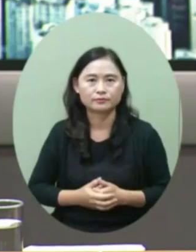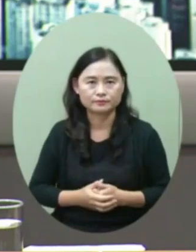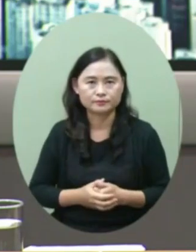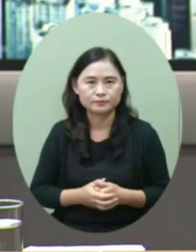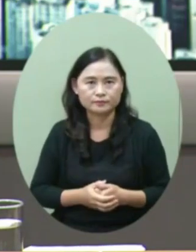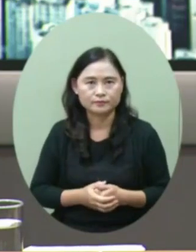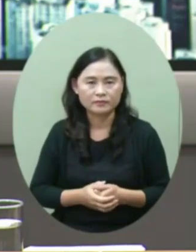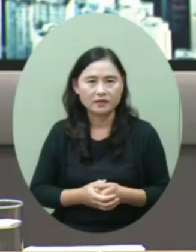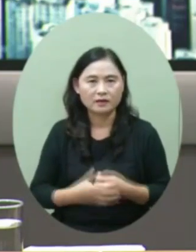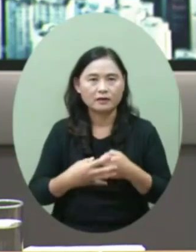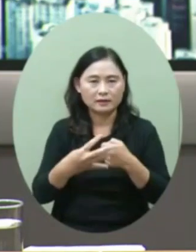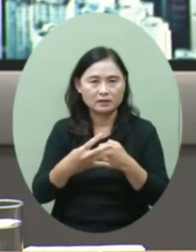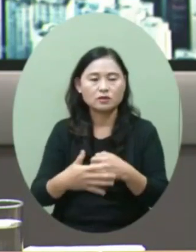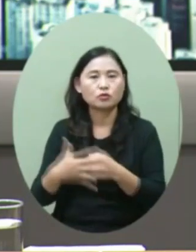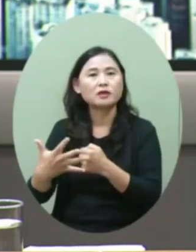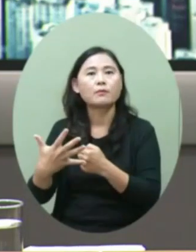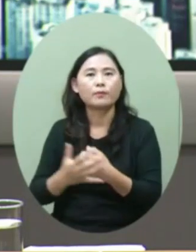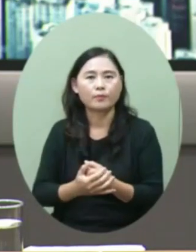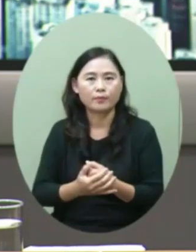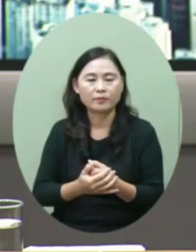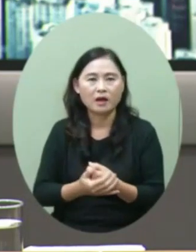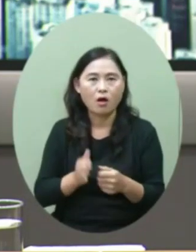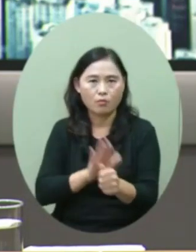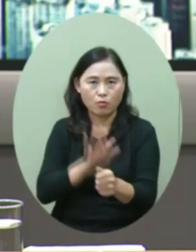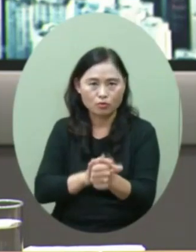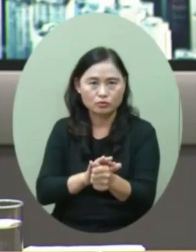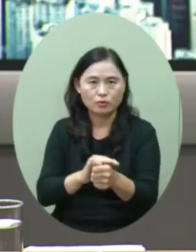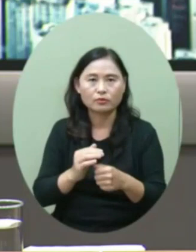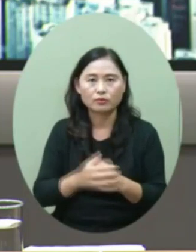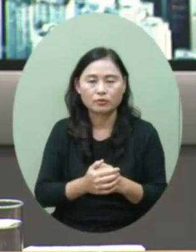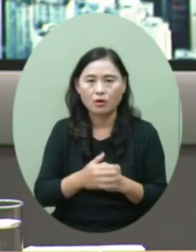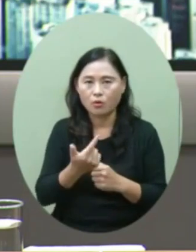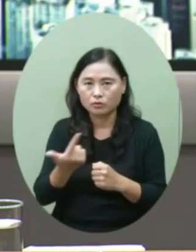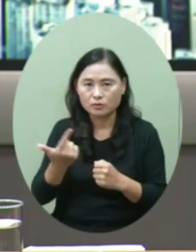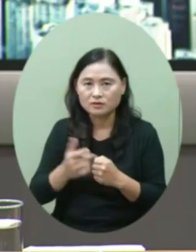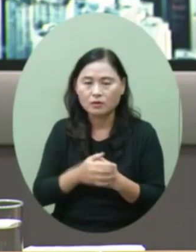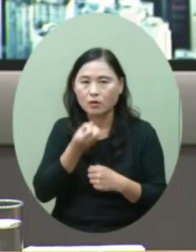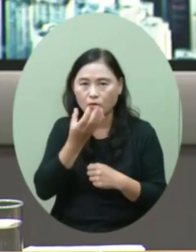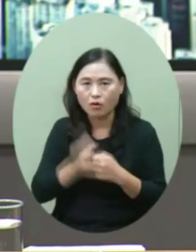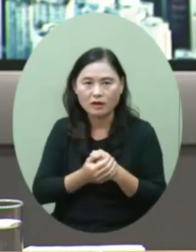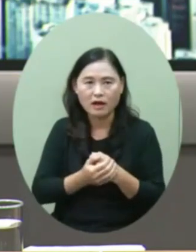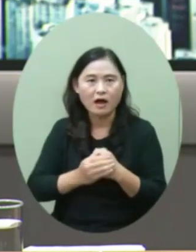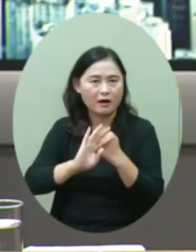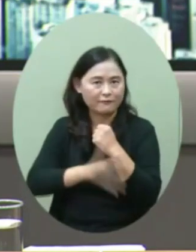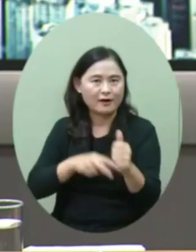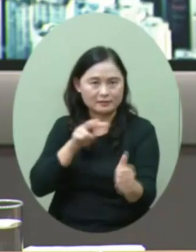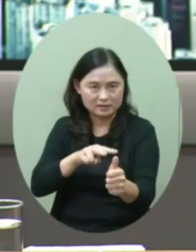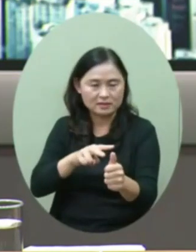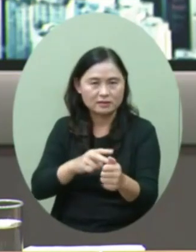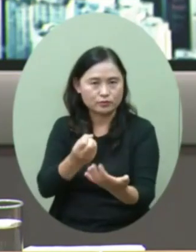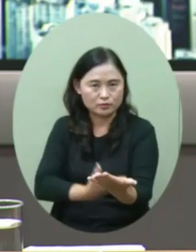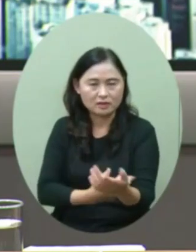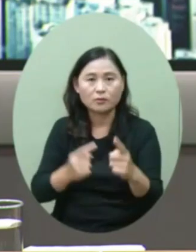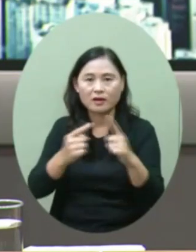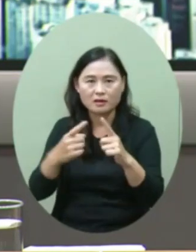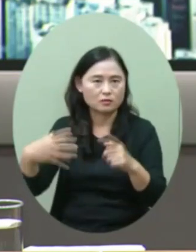understanding of the remaining articles. Articles 4 and 5 safeguard the